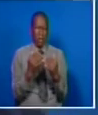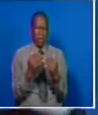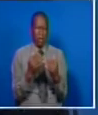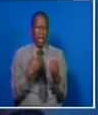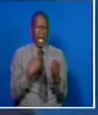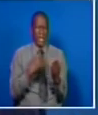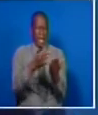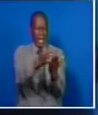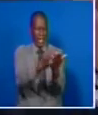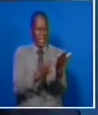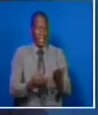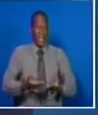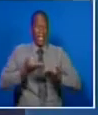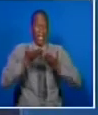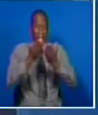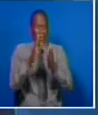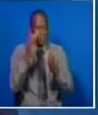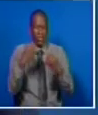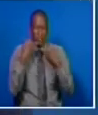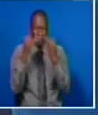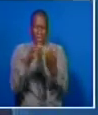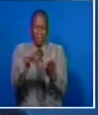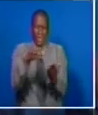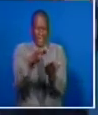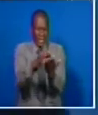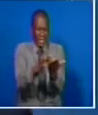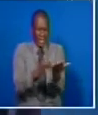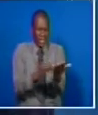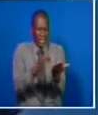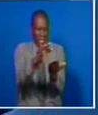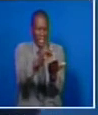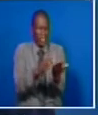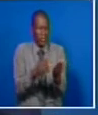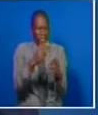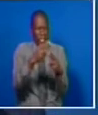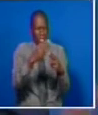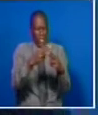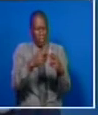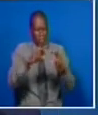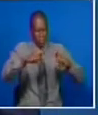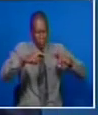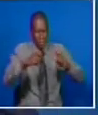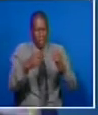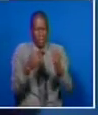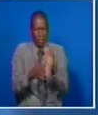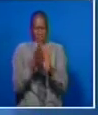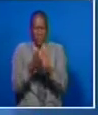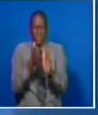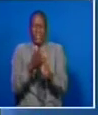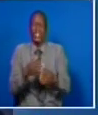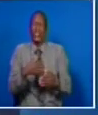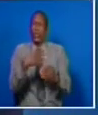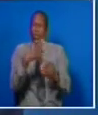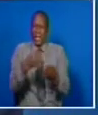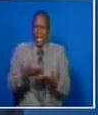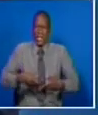This speech had been given just for information, names which were still under investigations. And because he was in a hurry, he went and tabled it in